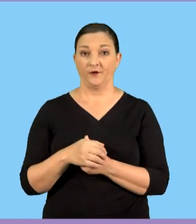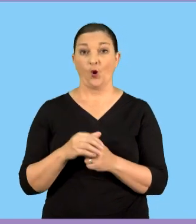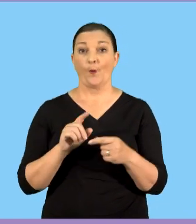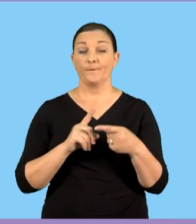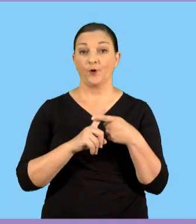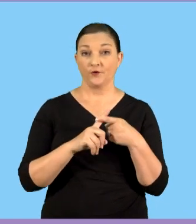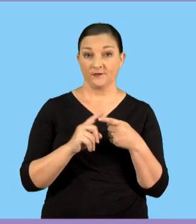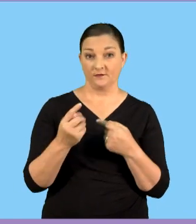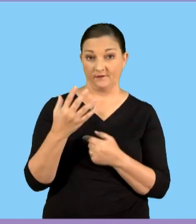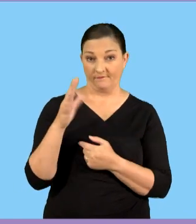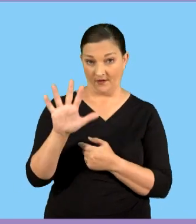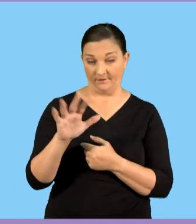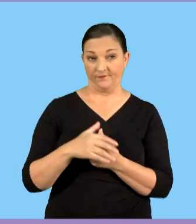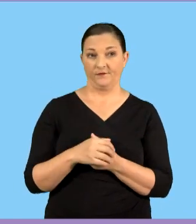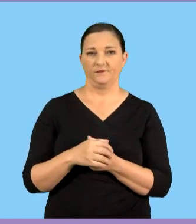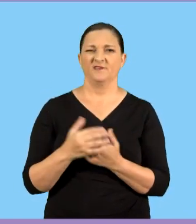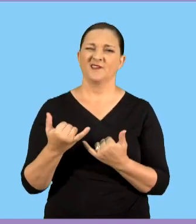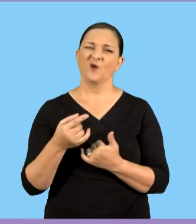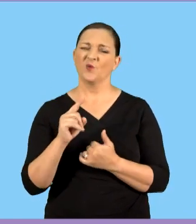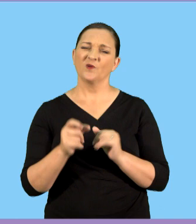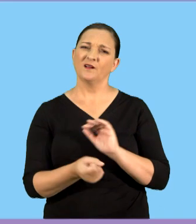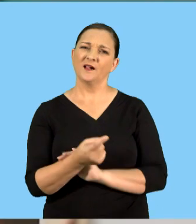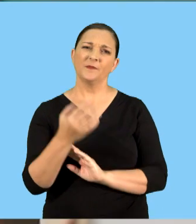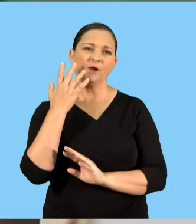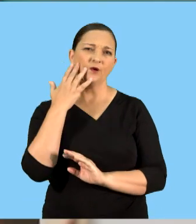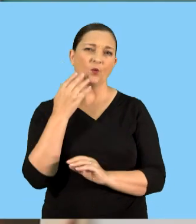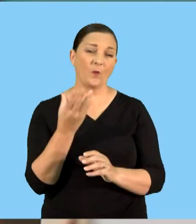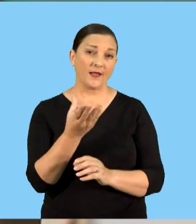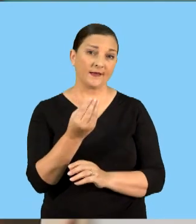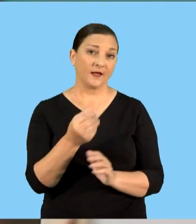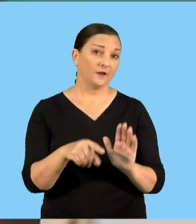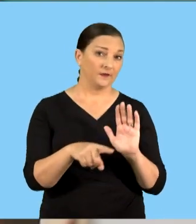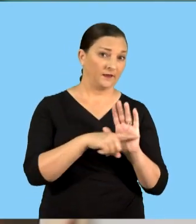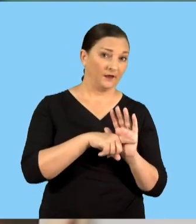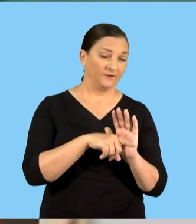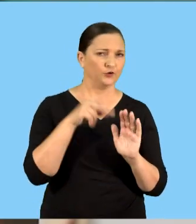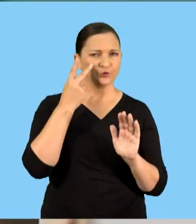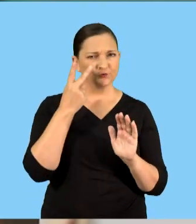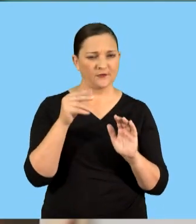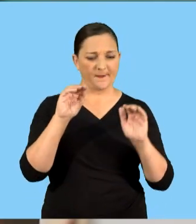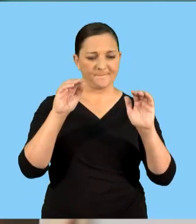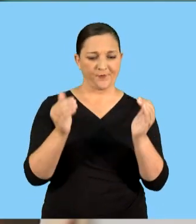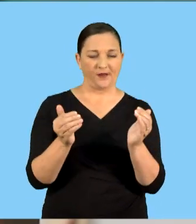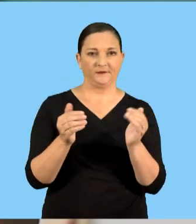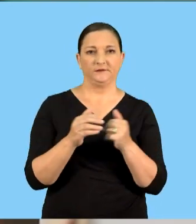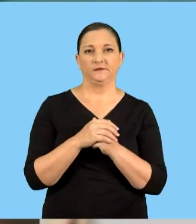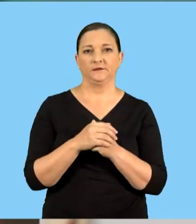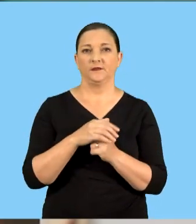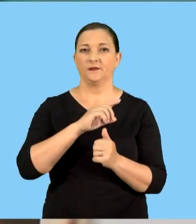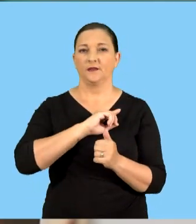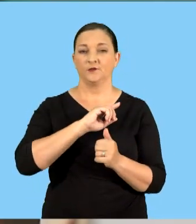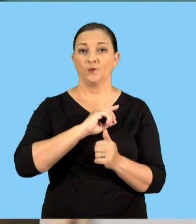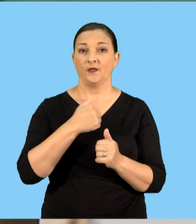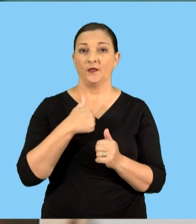with a positive 5. So what happens with a negative 5? And again, look at how I've used those brackets to